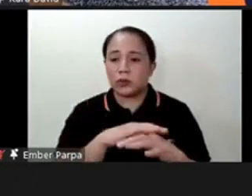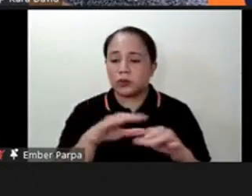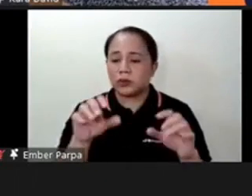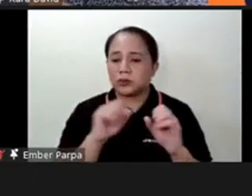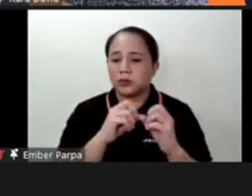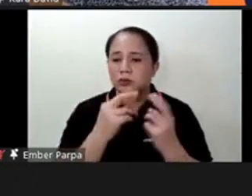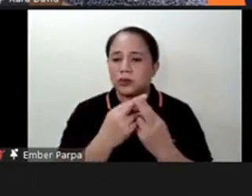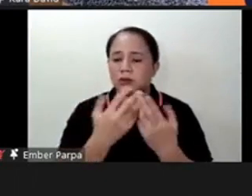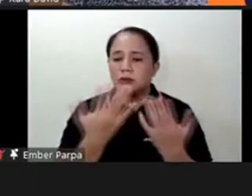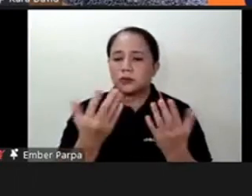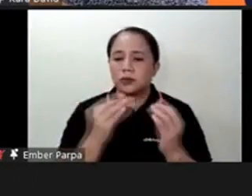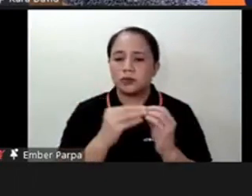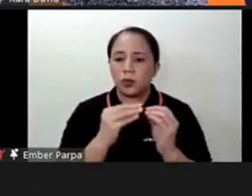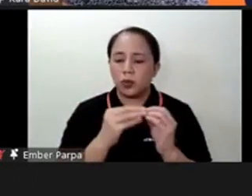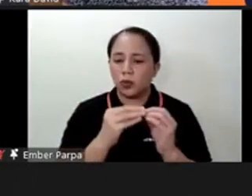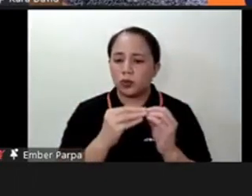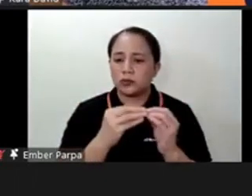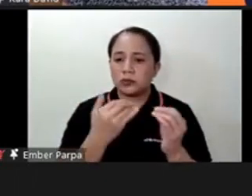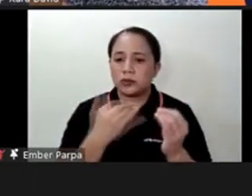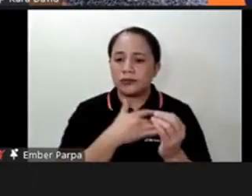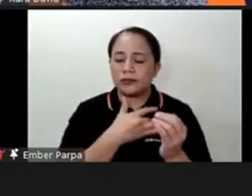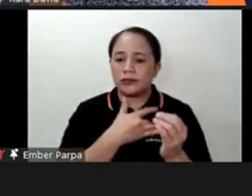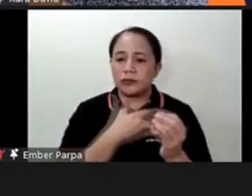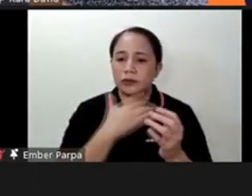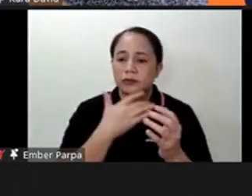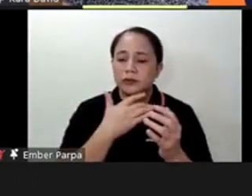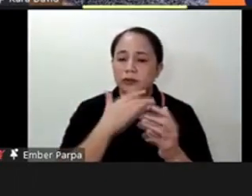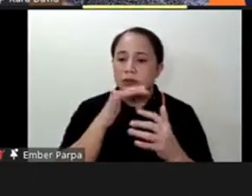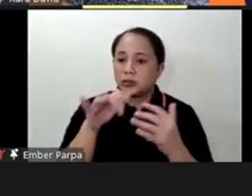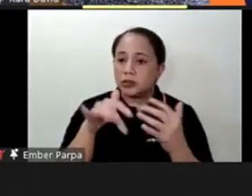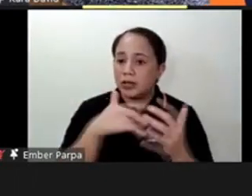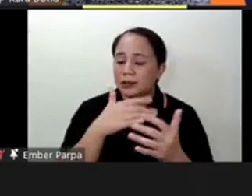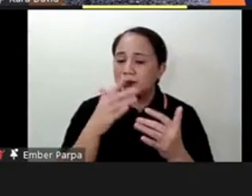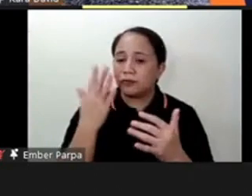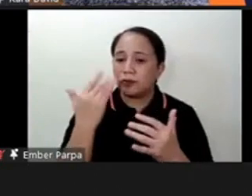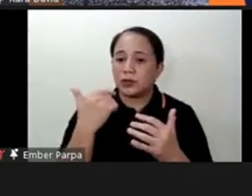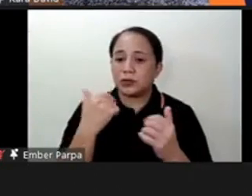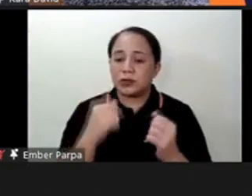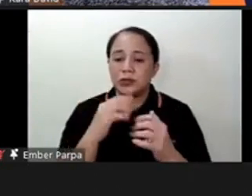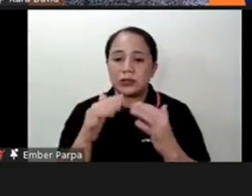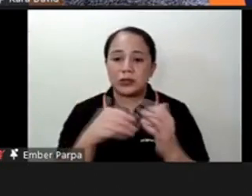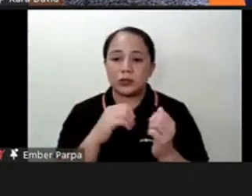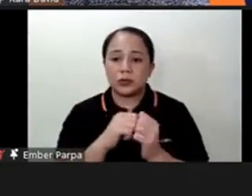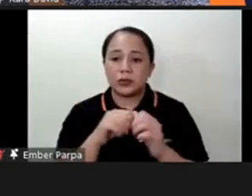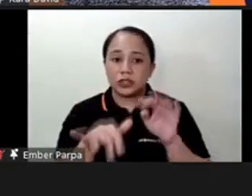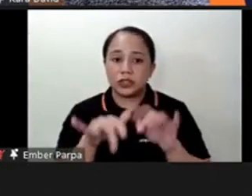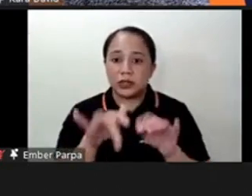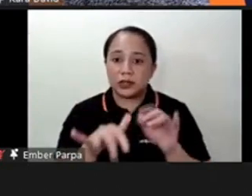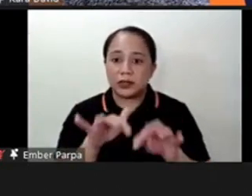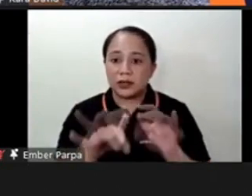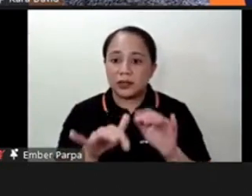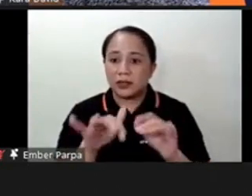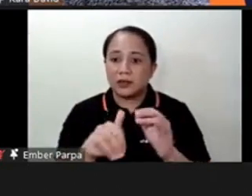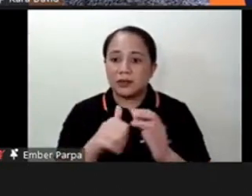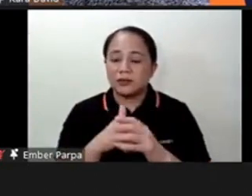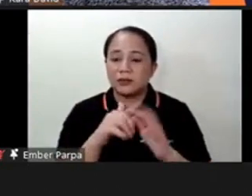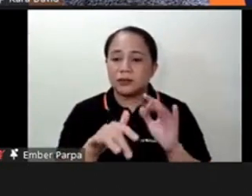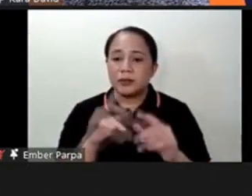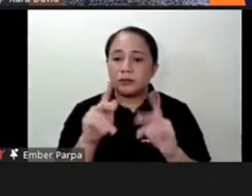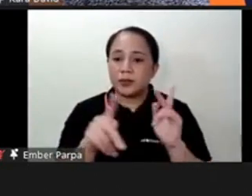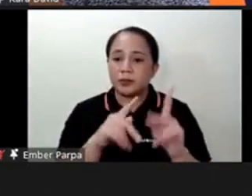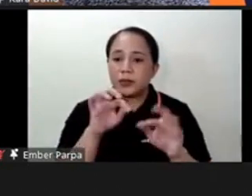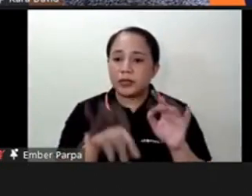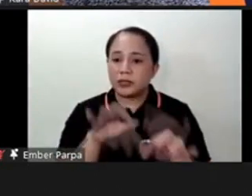webinar. And I even feel it's more interactive. Kasi you can interact with the chat box. You know, people can